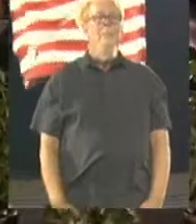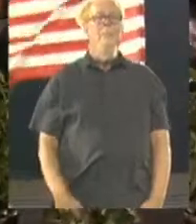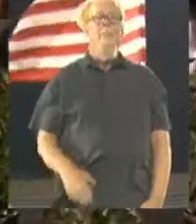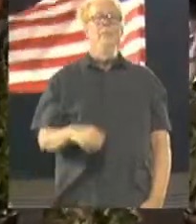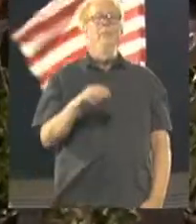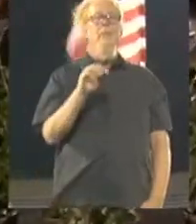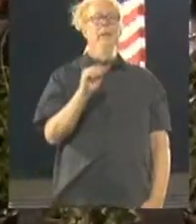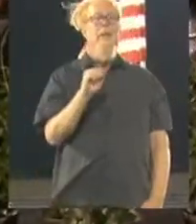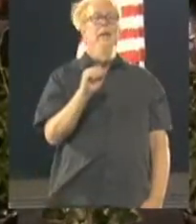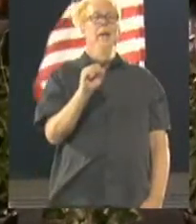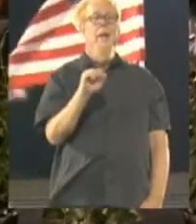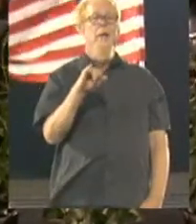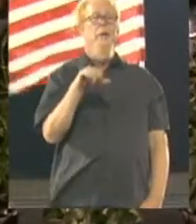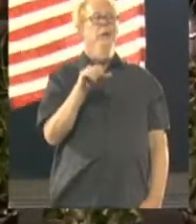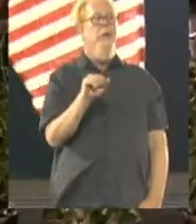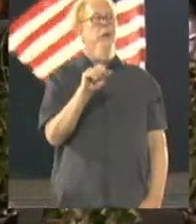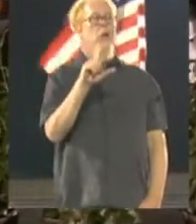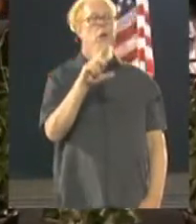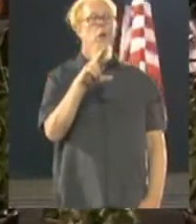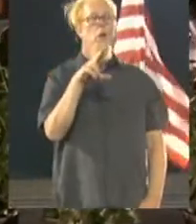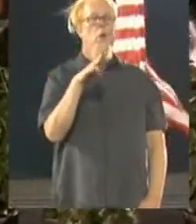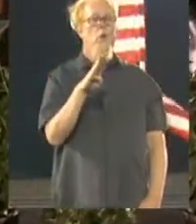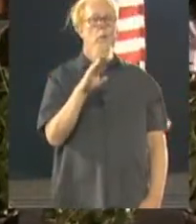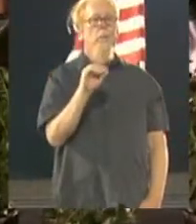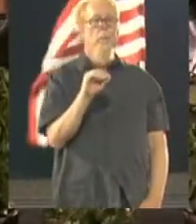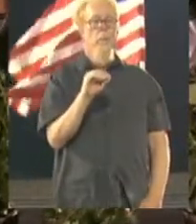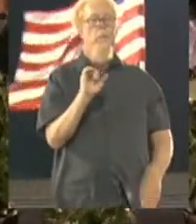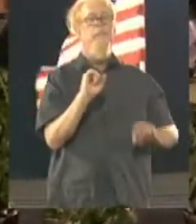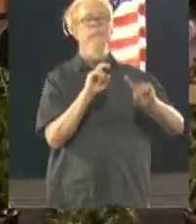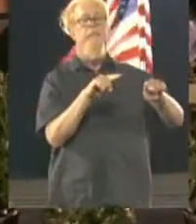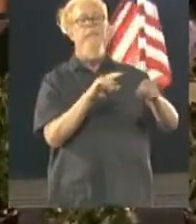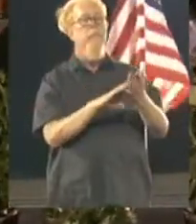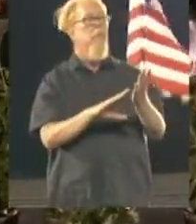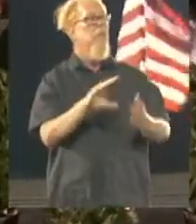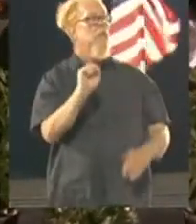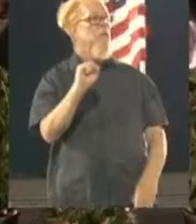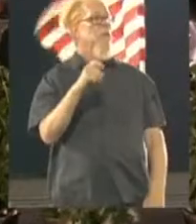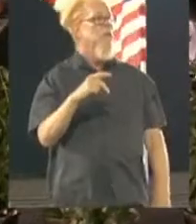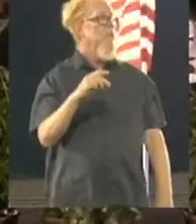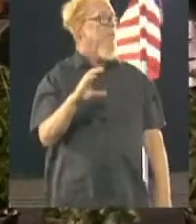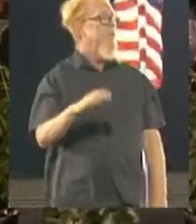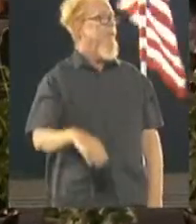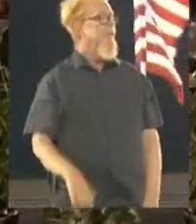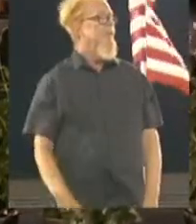Asia L. Lugo will be attending St. Philip's College.